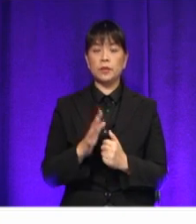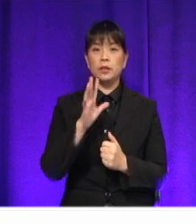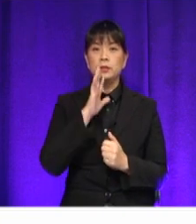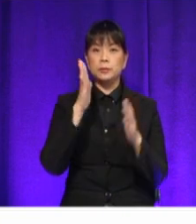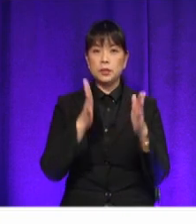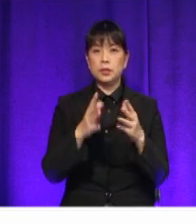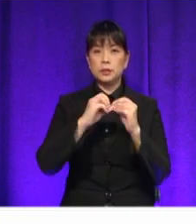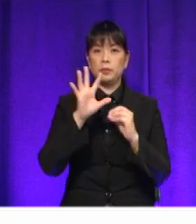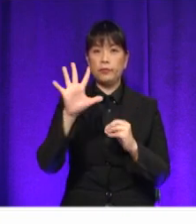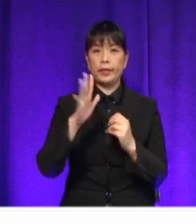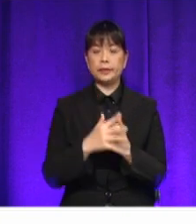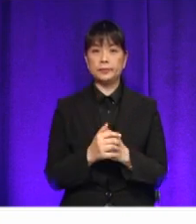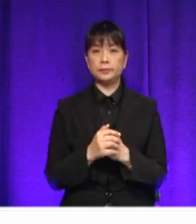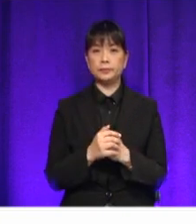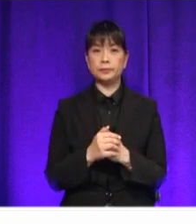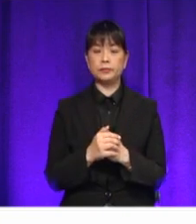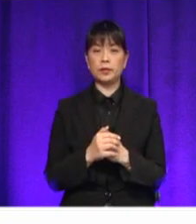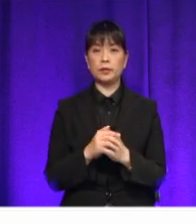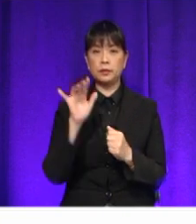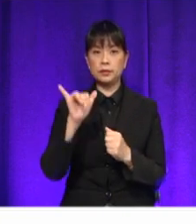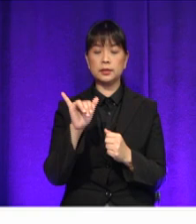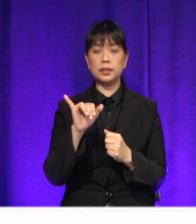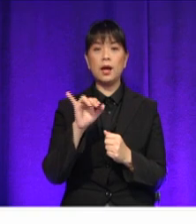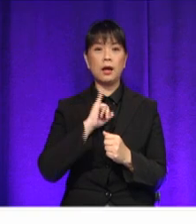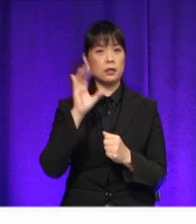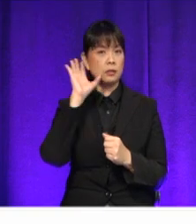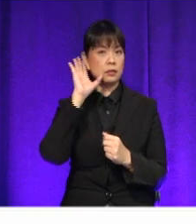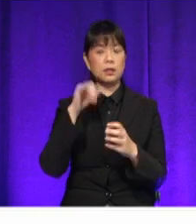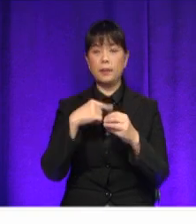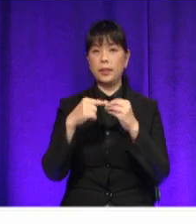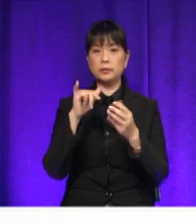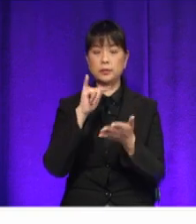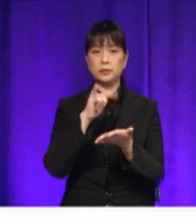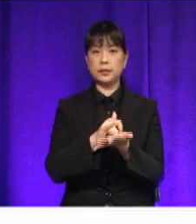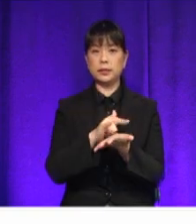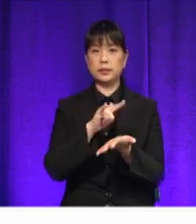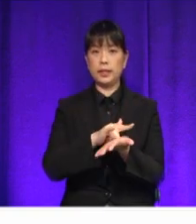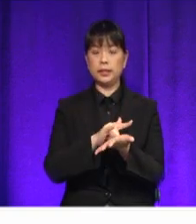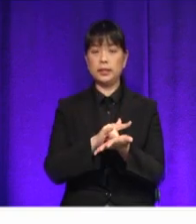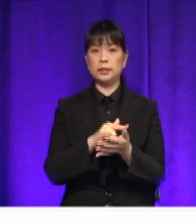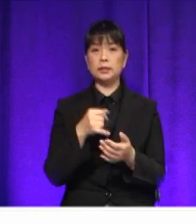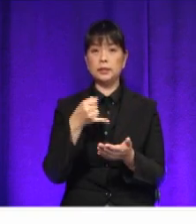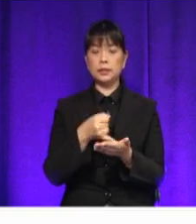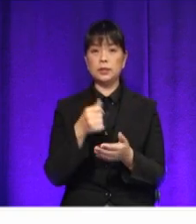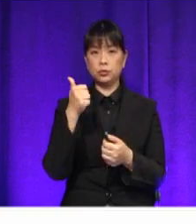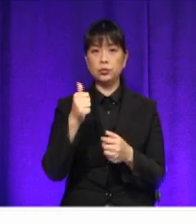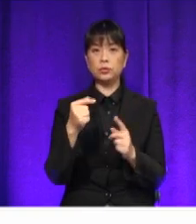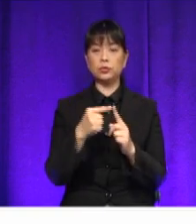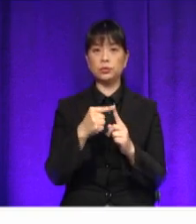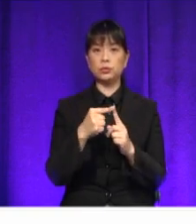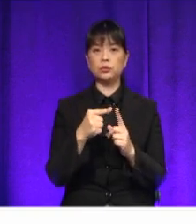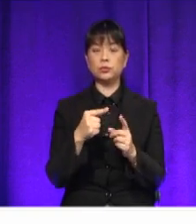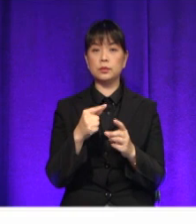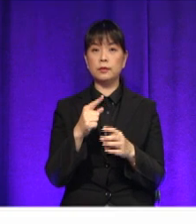Speaker 5. Yes, I heard about that. It's good to see Rochester getting some money. It's a good